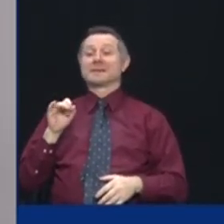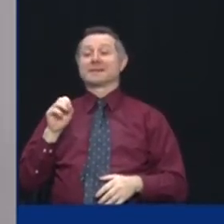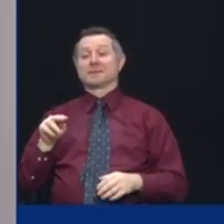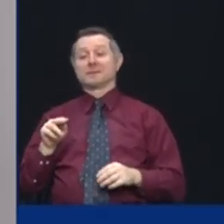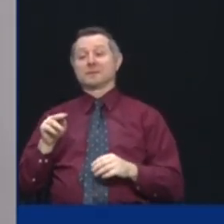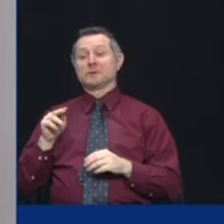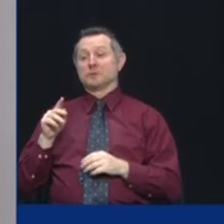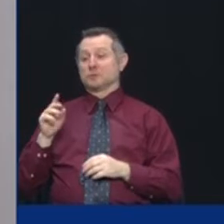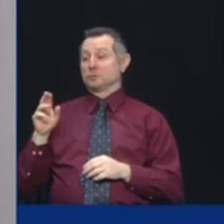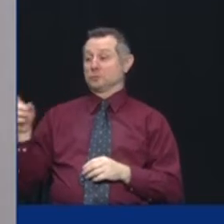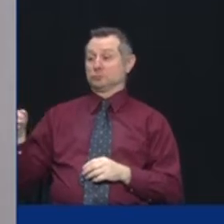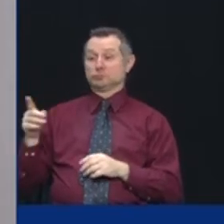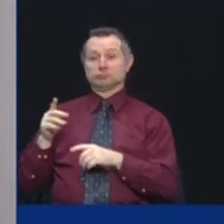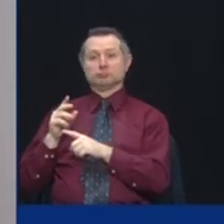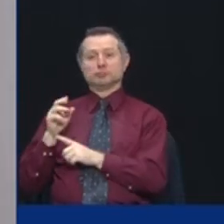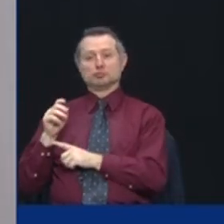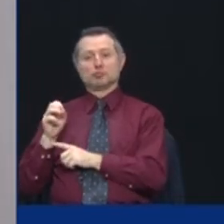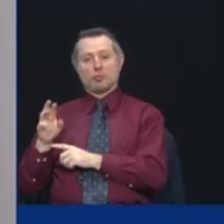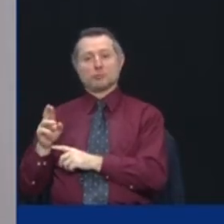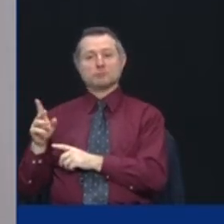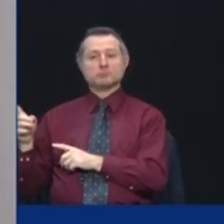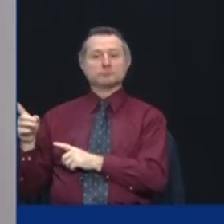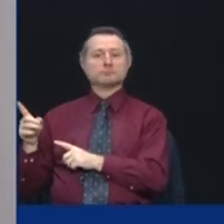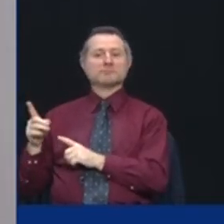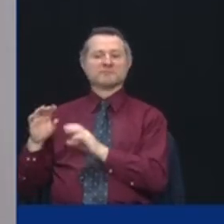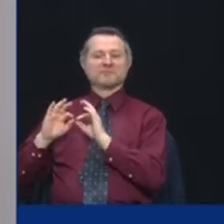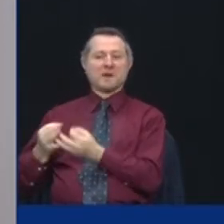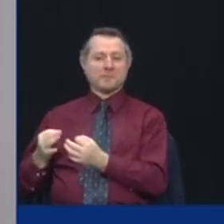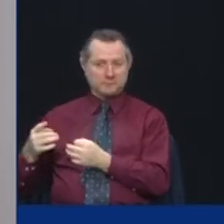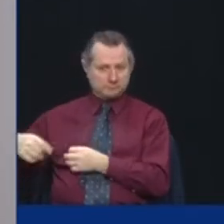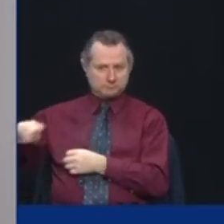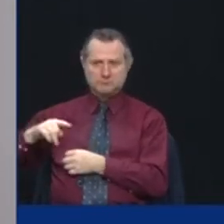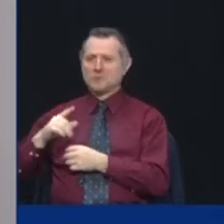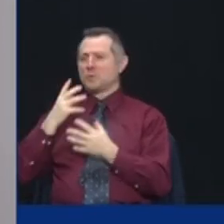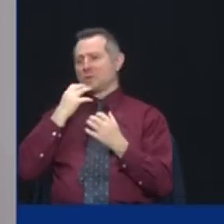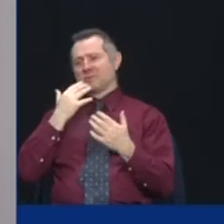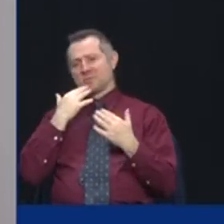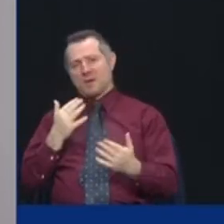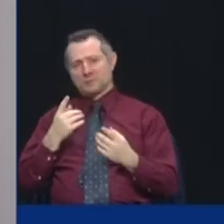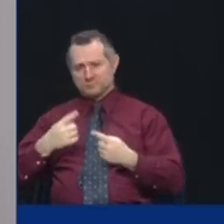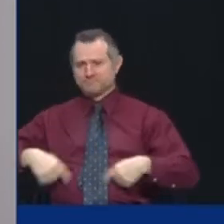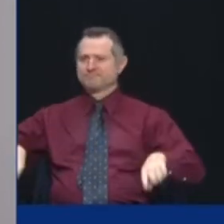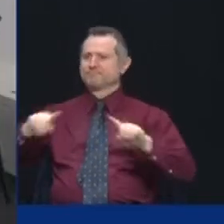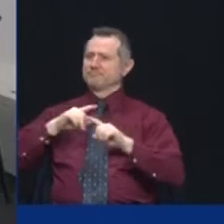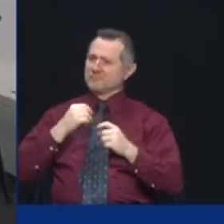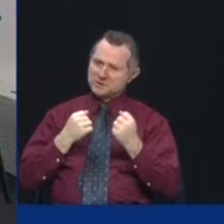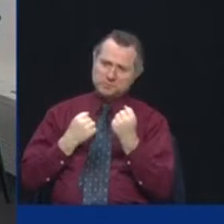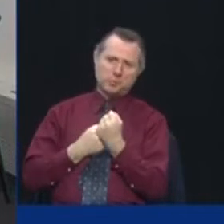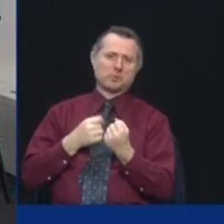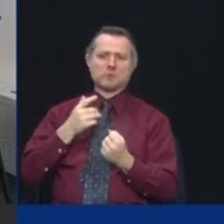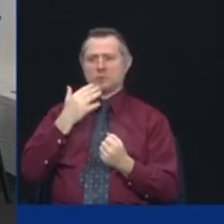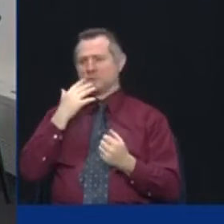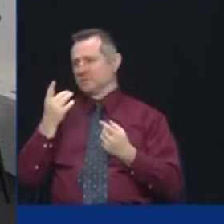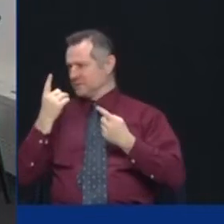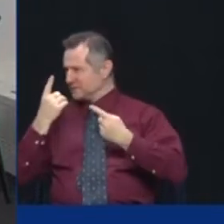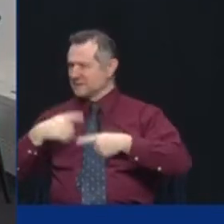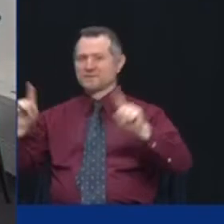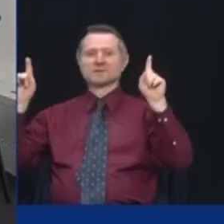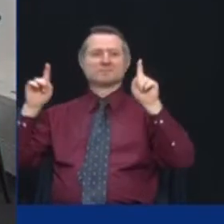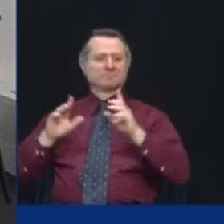Steinbrenner family, thanks for your leadership. We're all in, and let's make this a great success. Thank